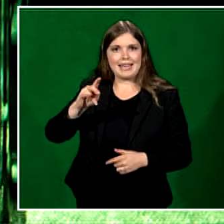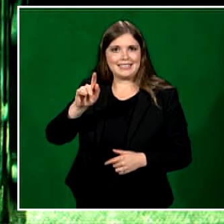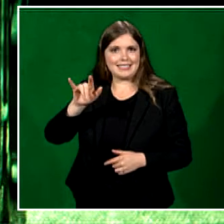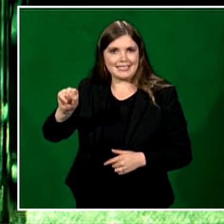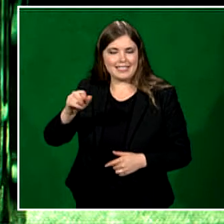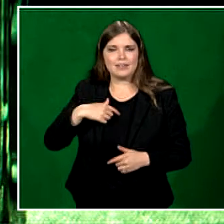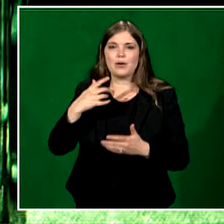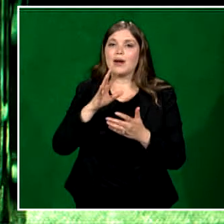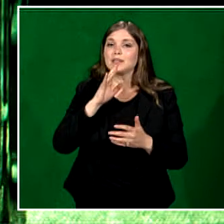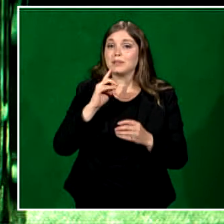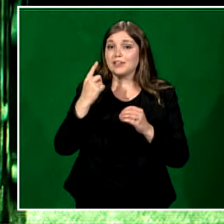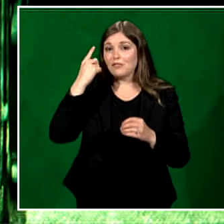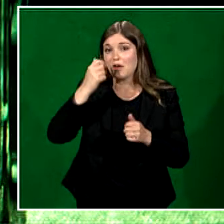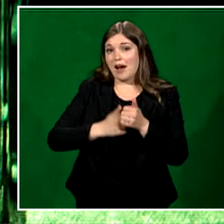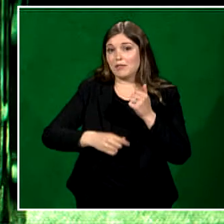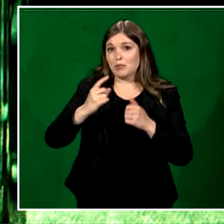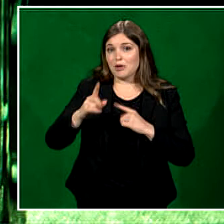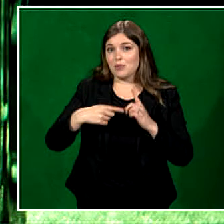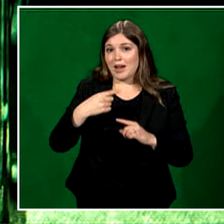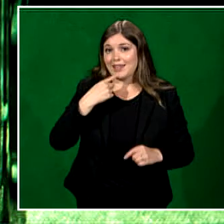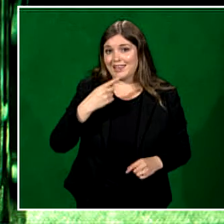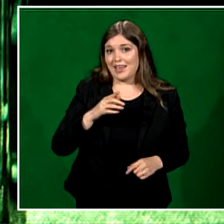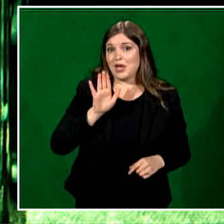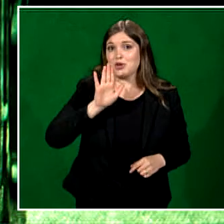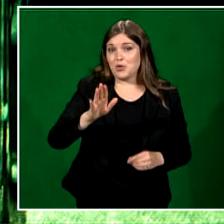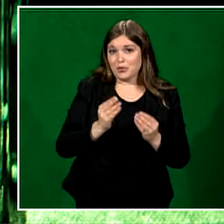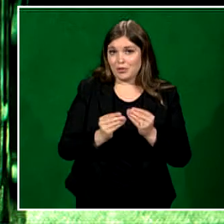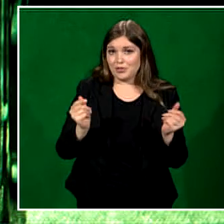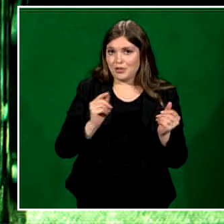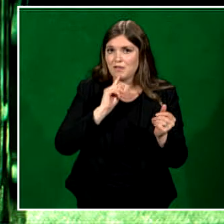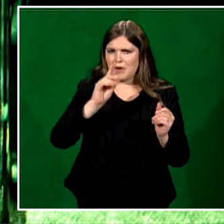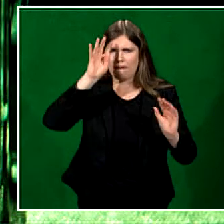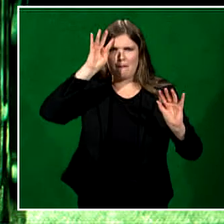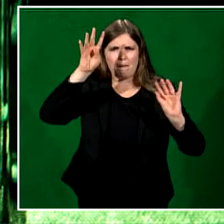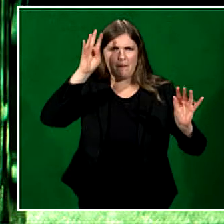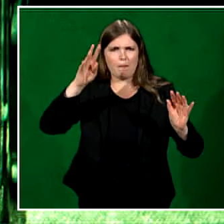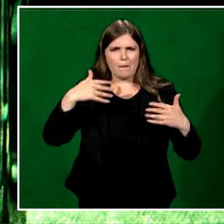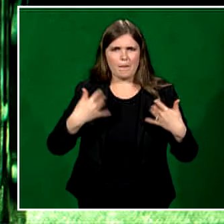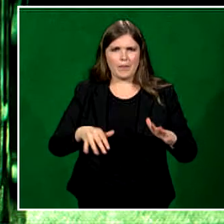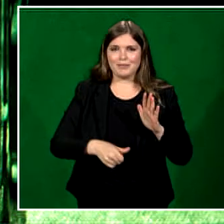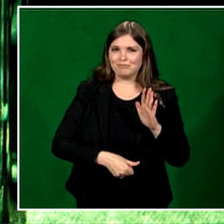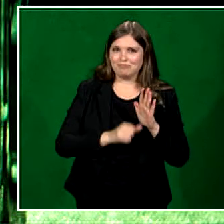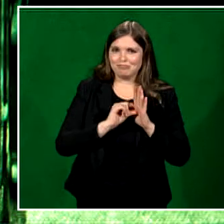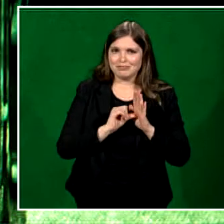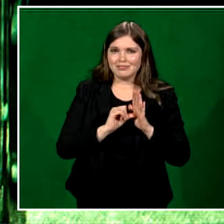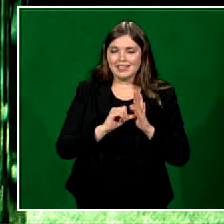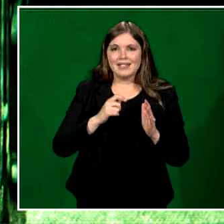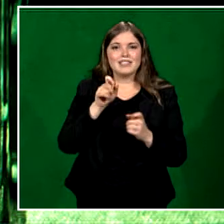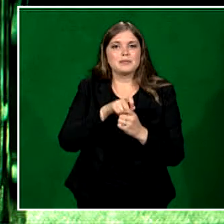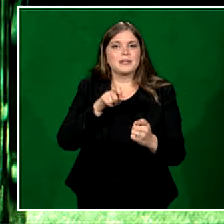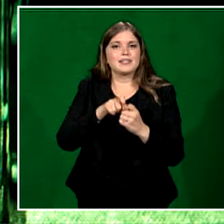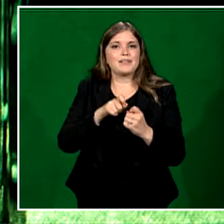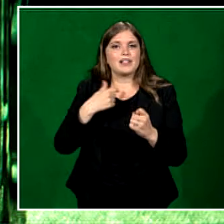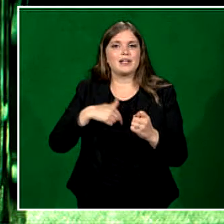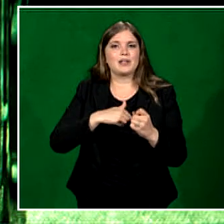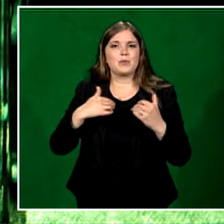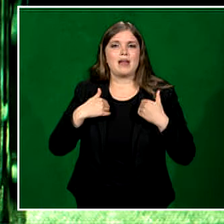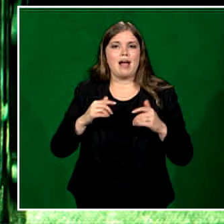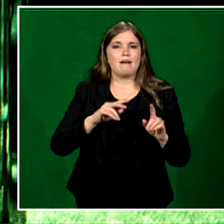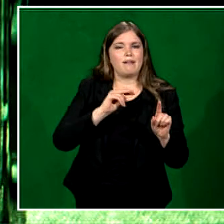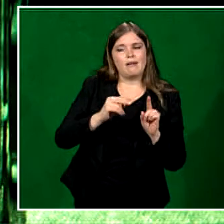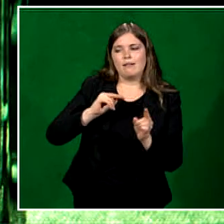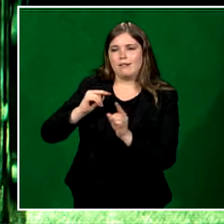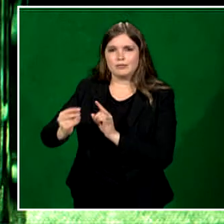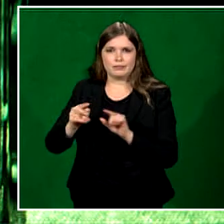say that your solution was very, very innovative, very impressive. And specifically, there's a couple of angles to it